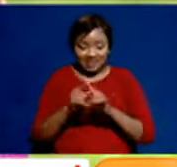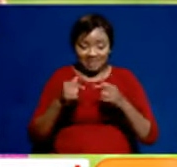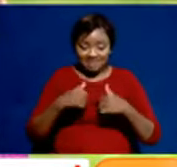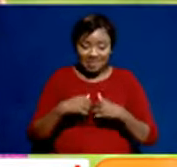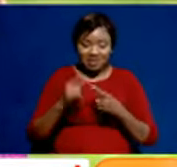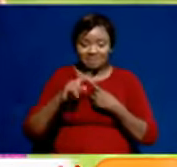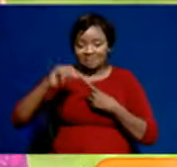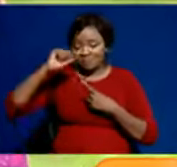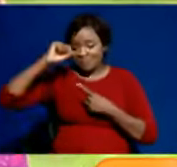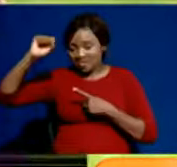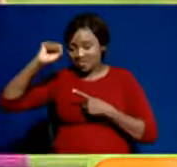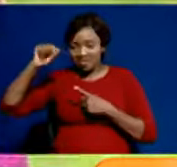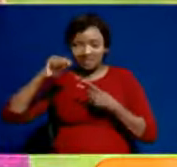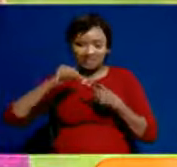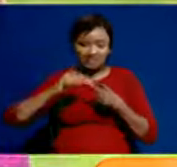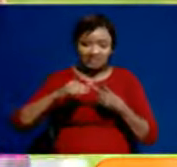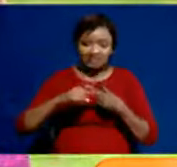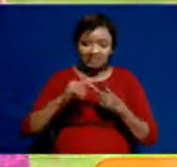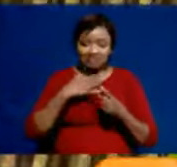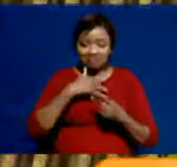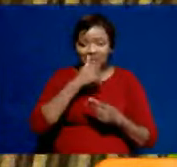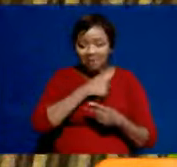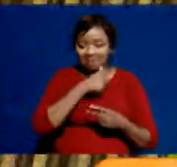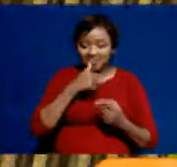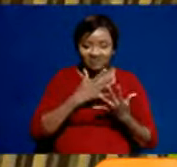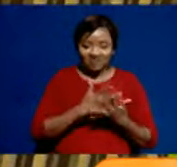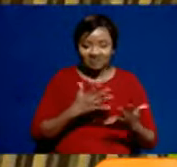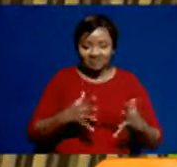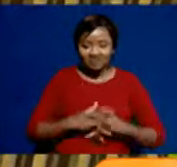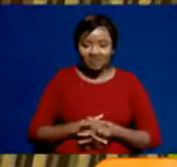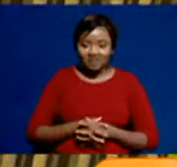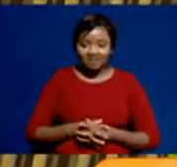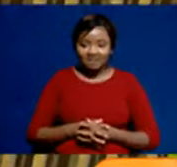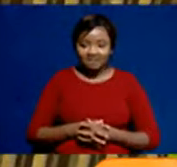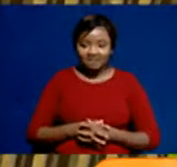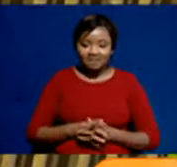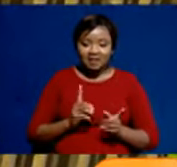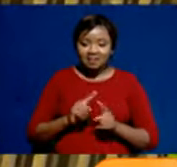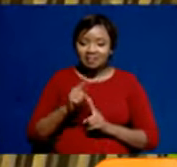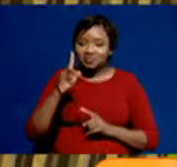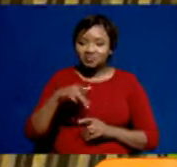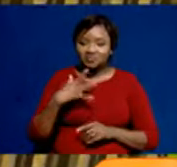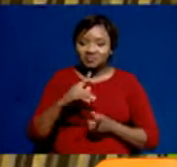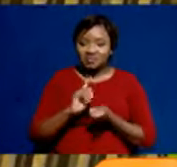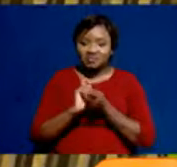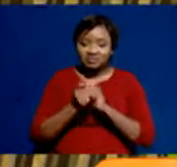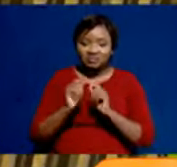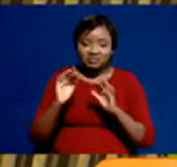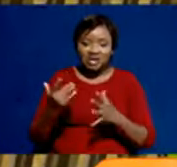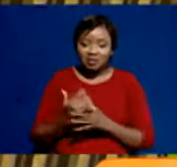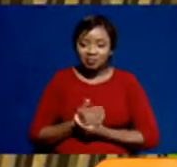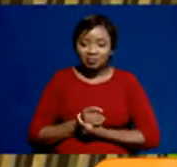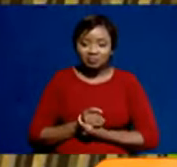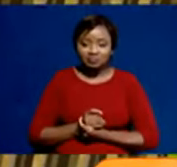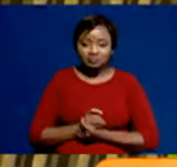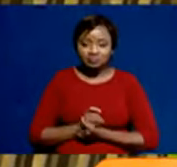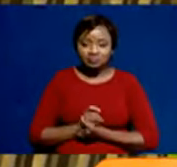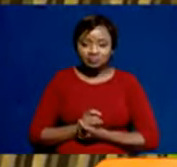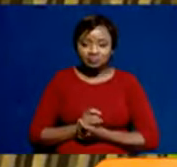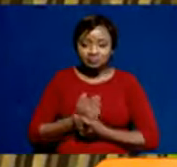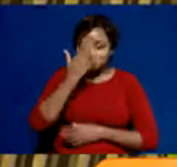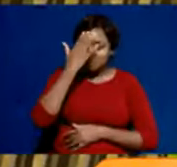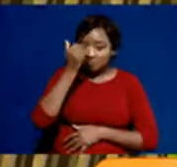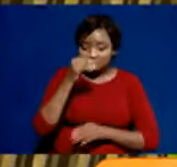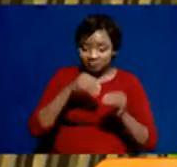politics and also doing my own private things. And how is that changing? Because, I mean, of course, it's since the election